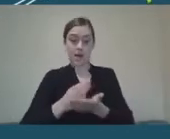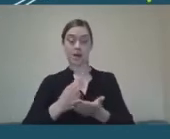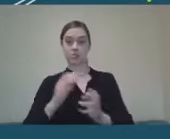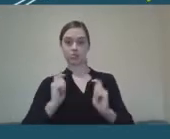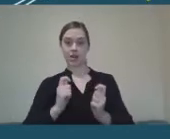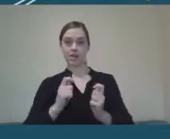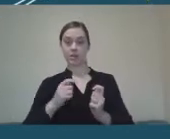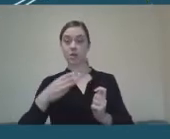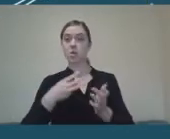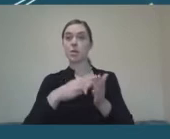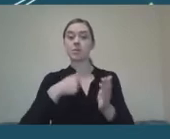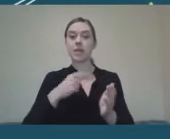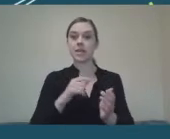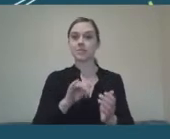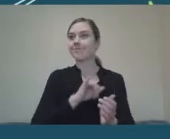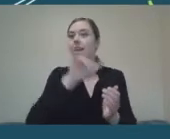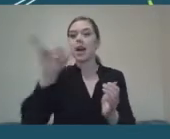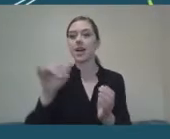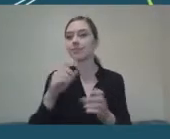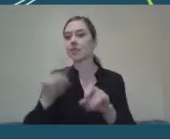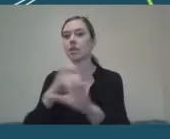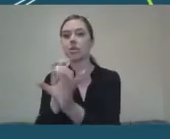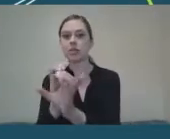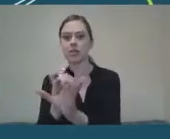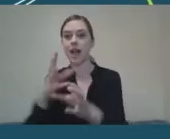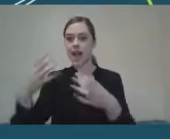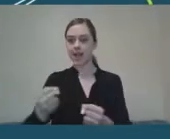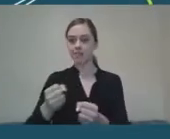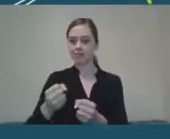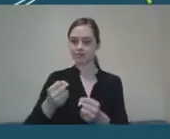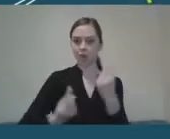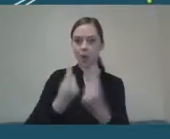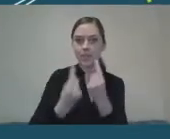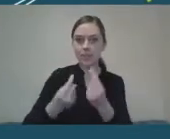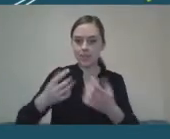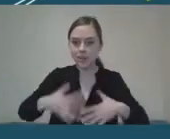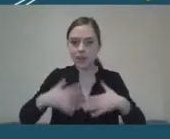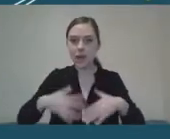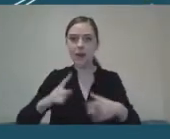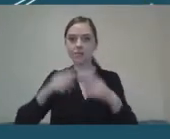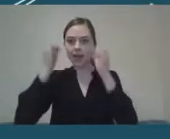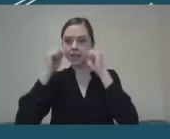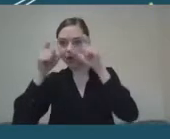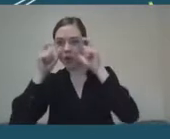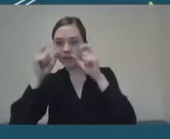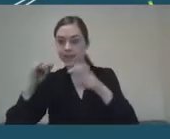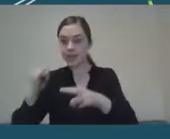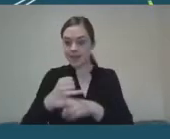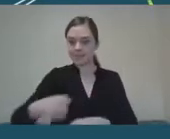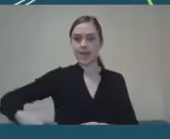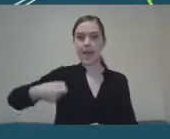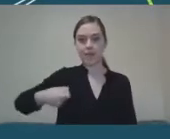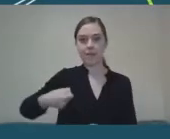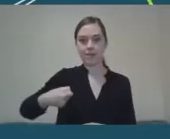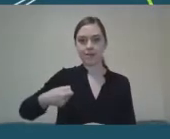away, I always have my racing gear and my training gear in my carry-on, just in case my luggage gets lost on the